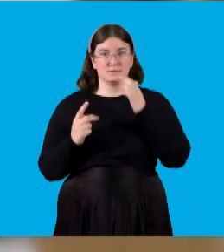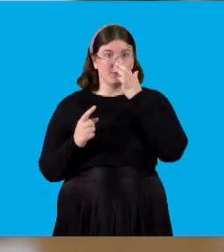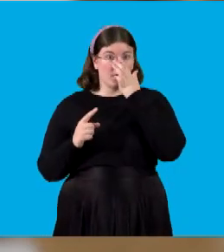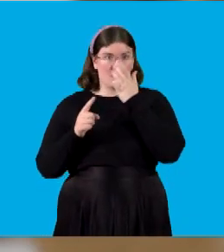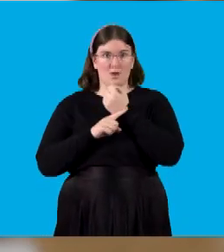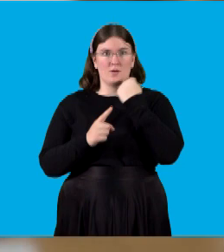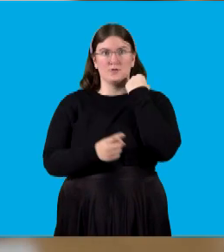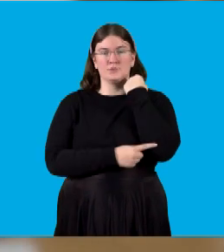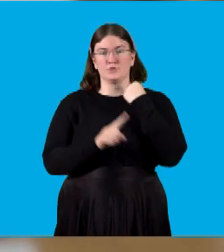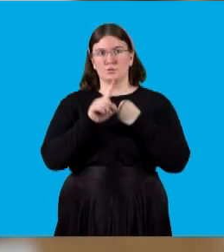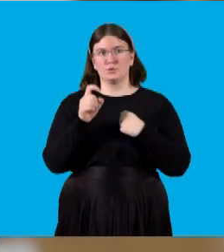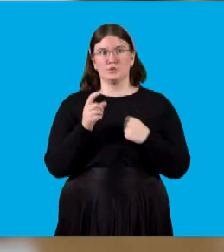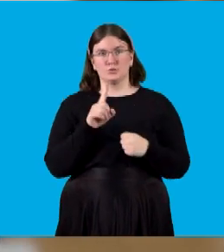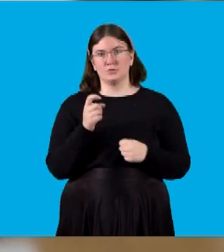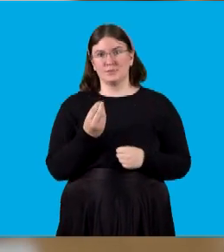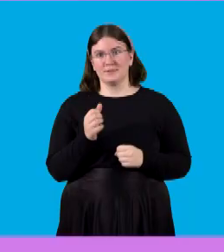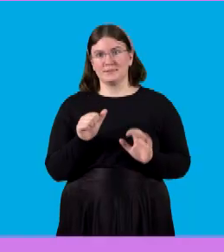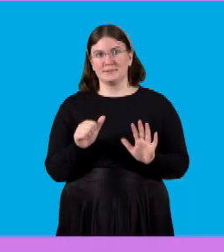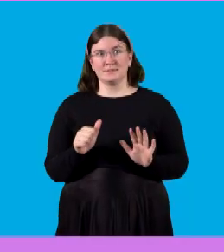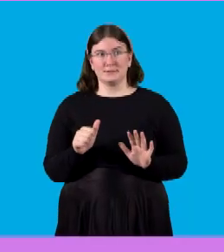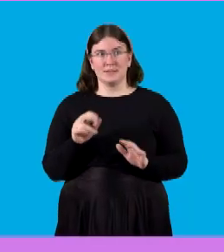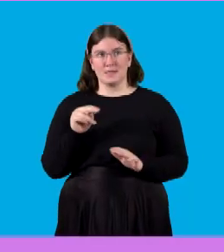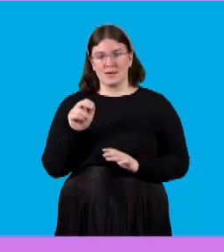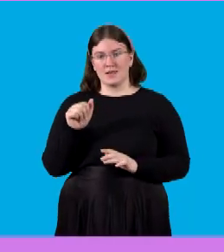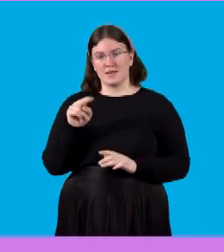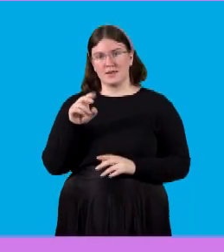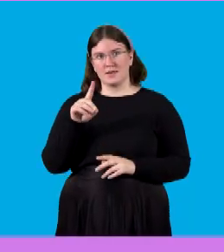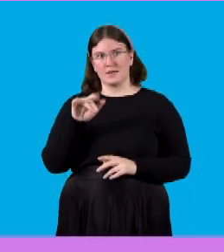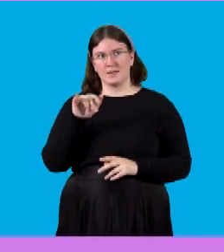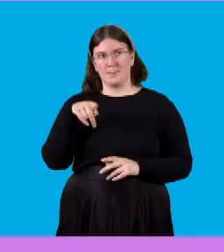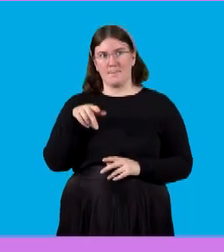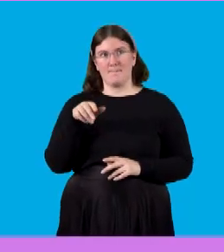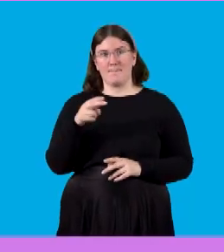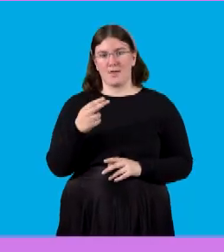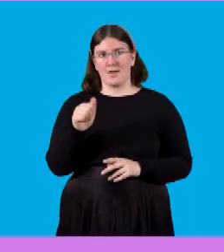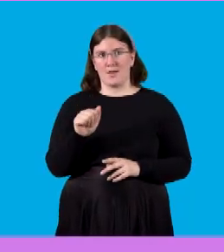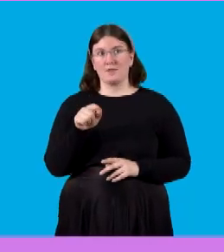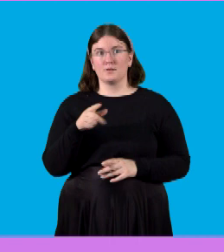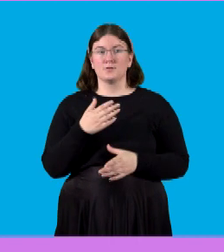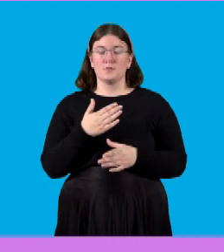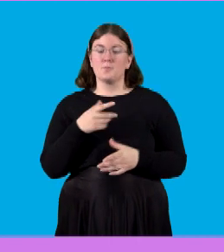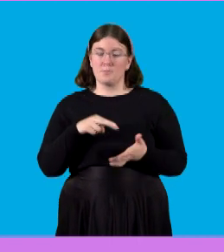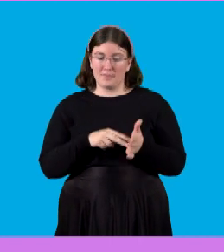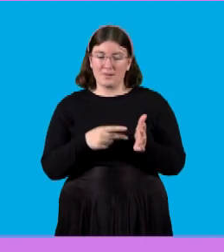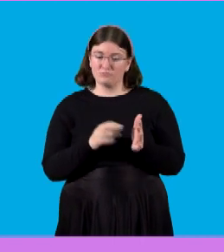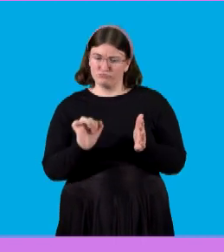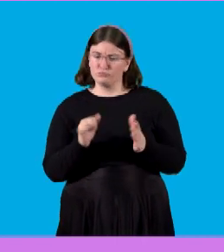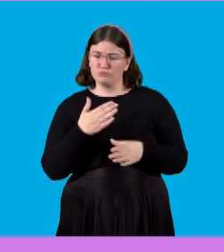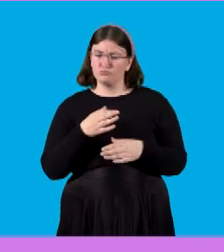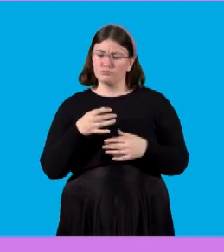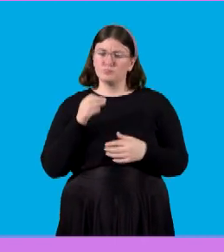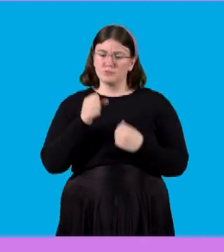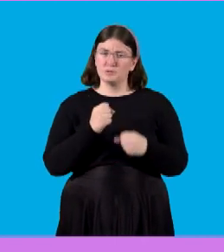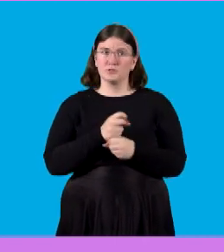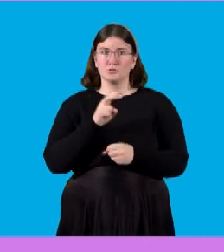Let's look at our last question here, number 6. It says Nandipa is planning on working as an au pair in 2024. She